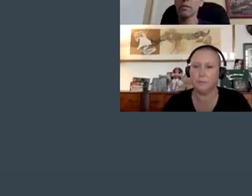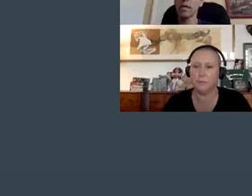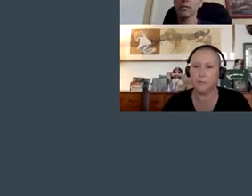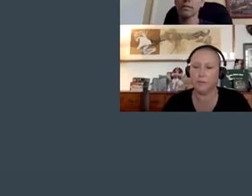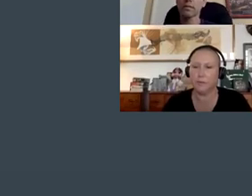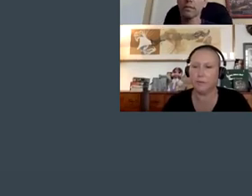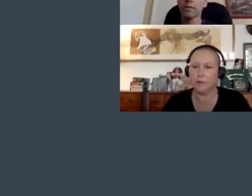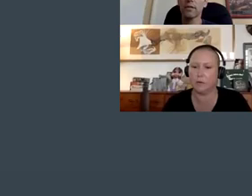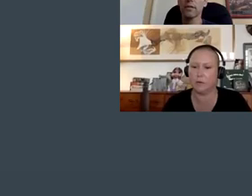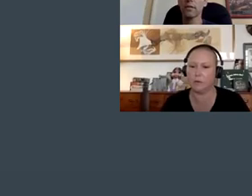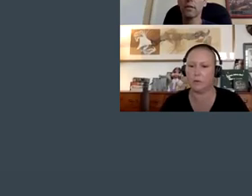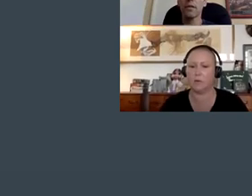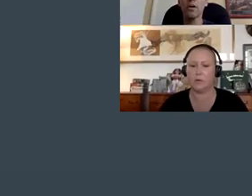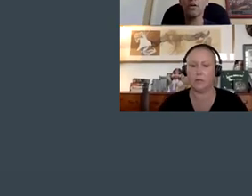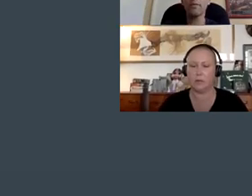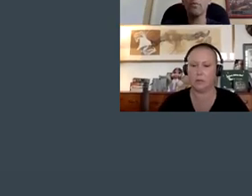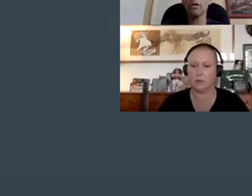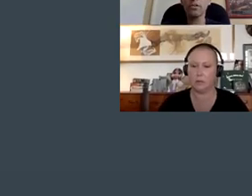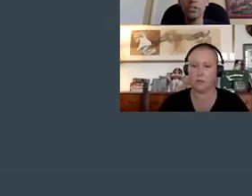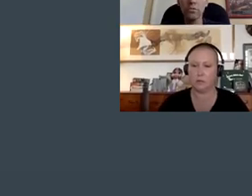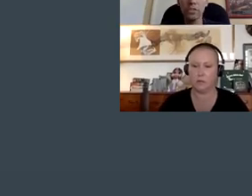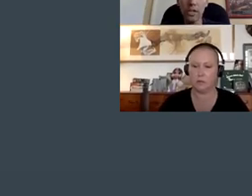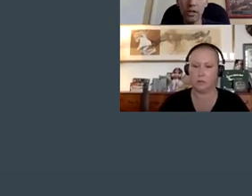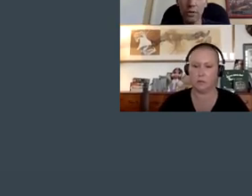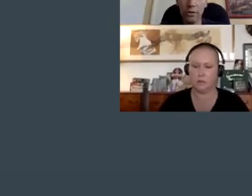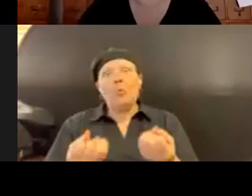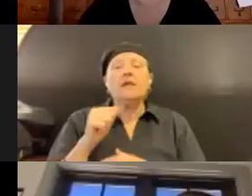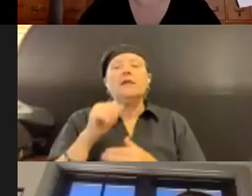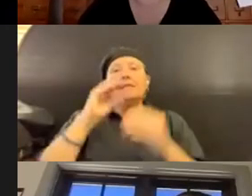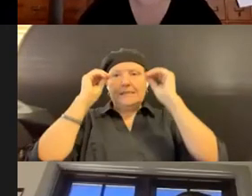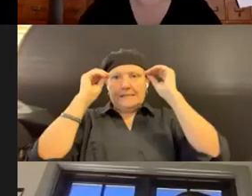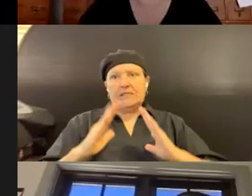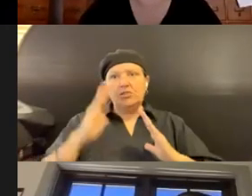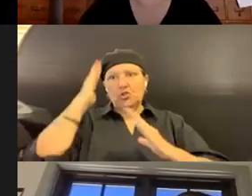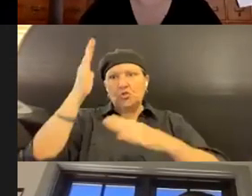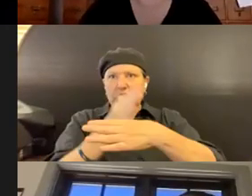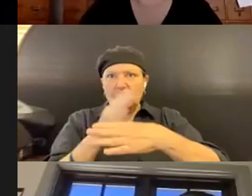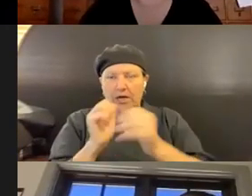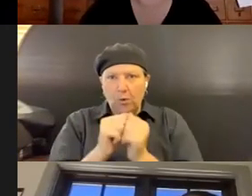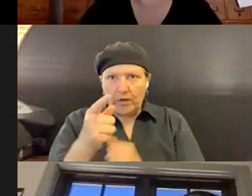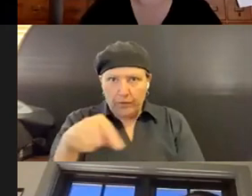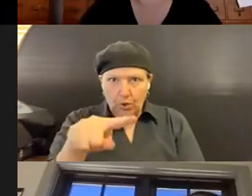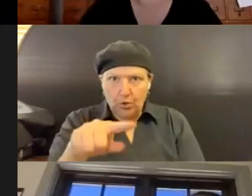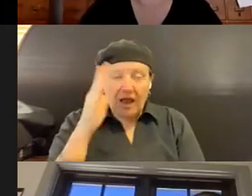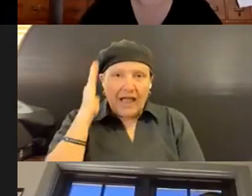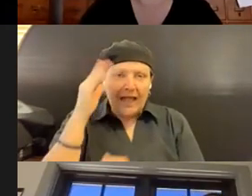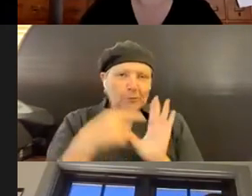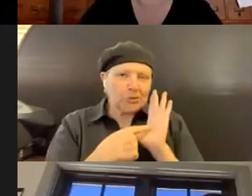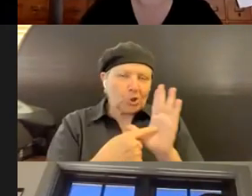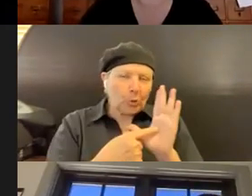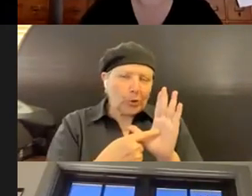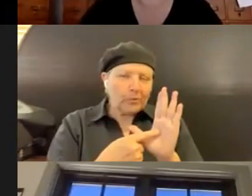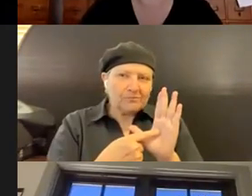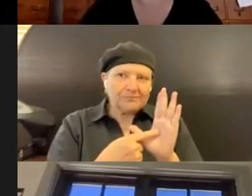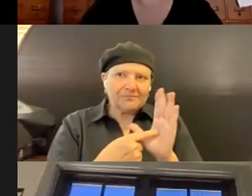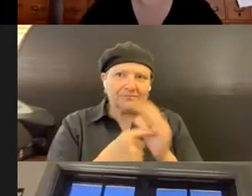will they find this out? Okay, well, your teachers will share it with you, but I will give you a sneak peek. Now, I